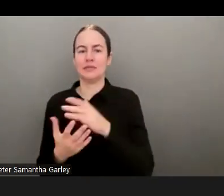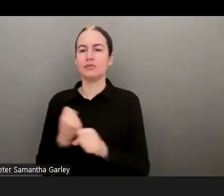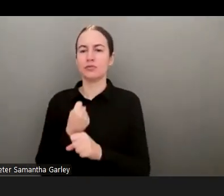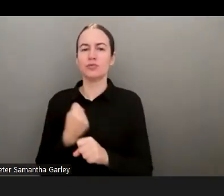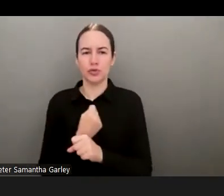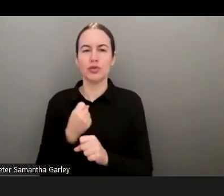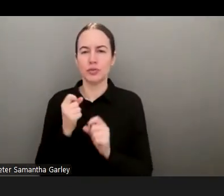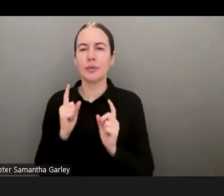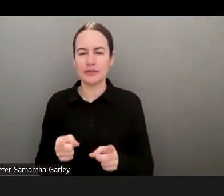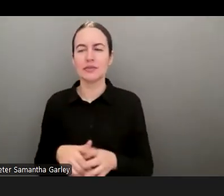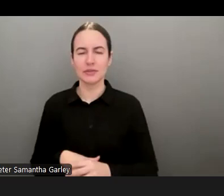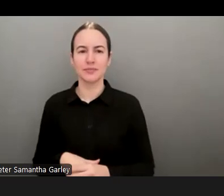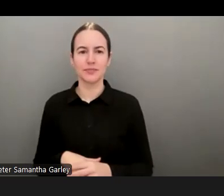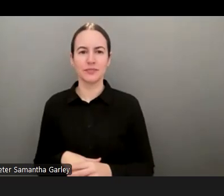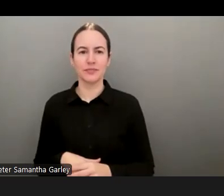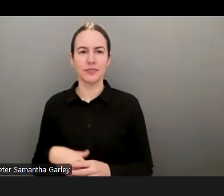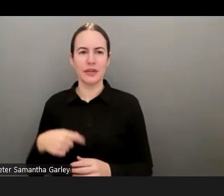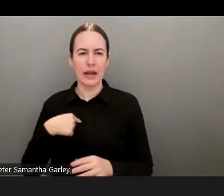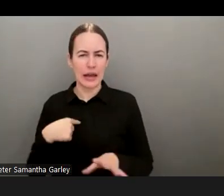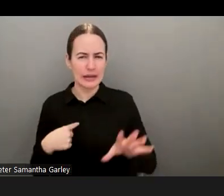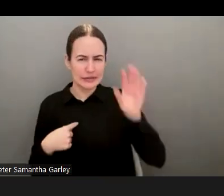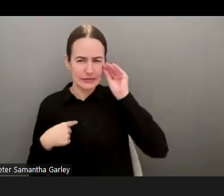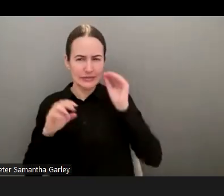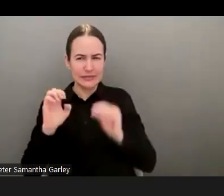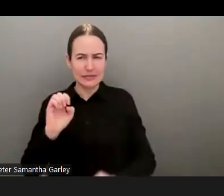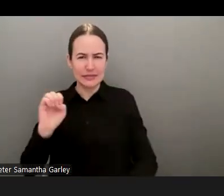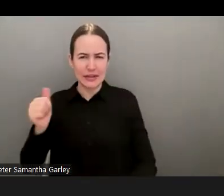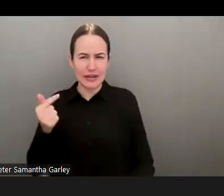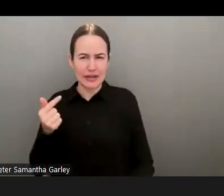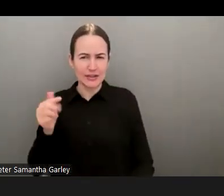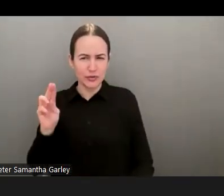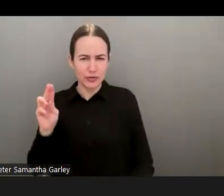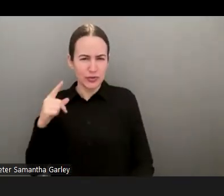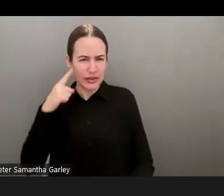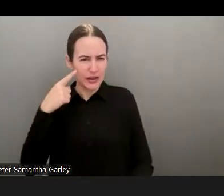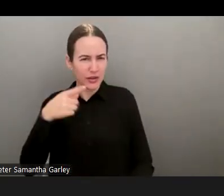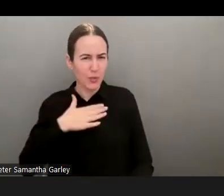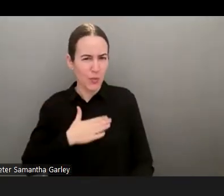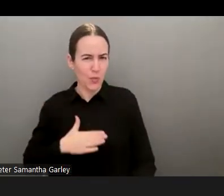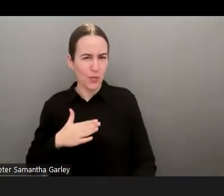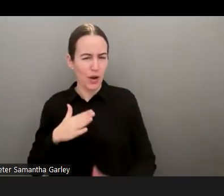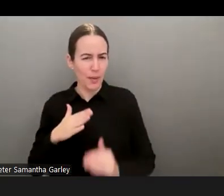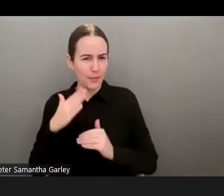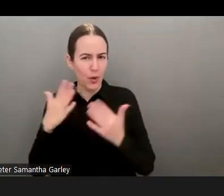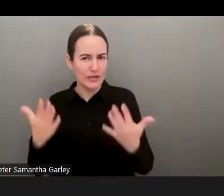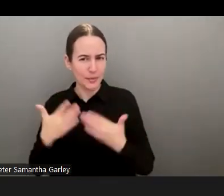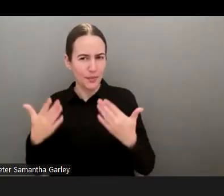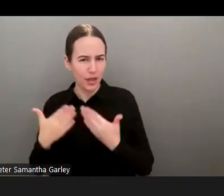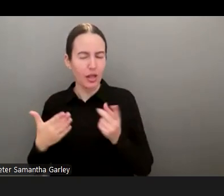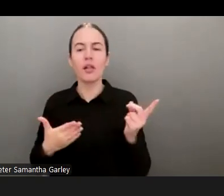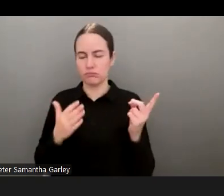I understood you correctly, like simplified controls from the BOD. Automatic evaluations.